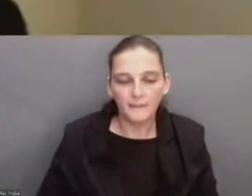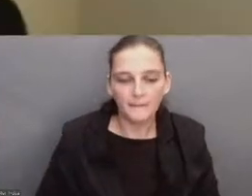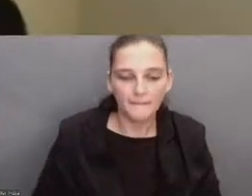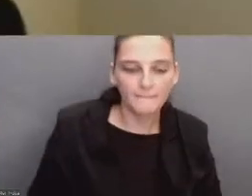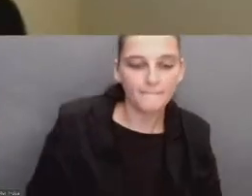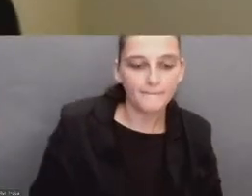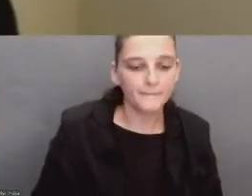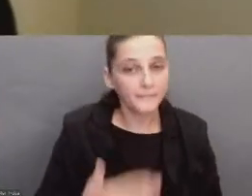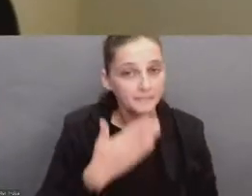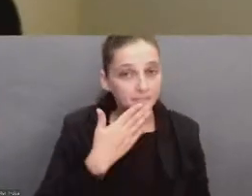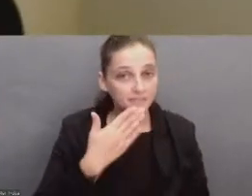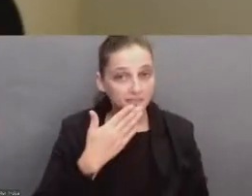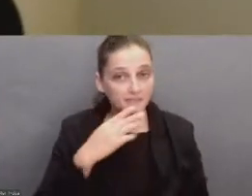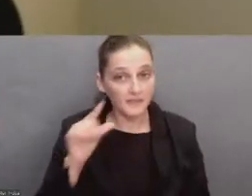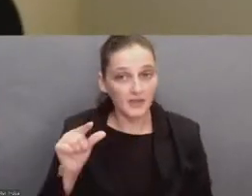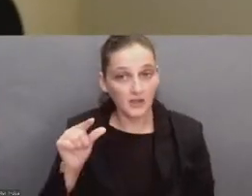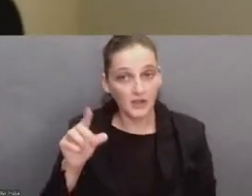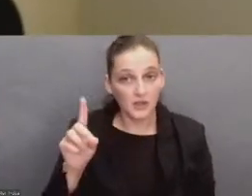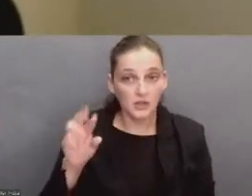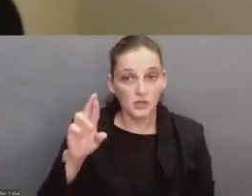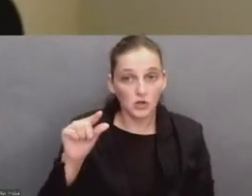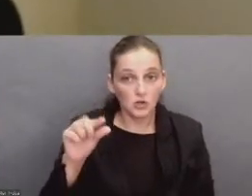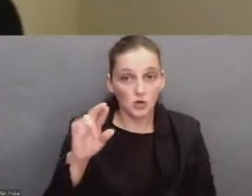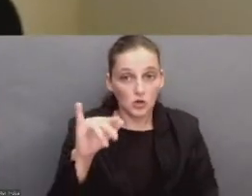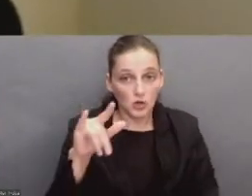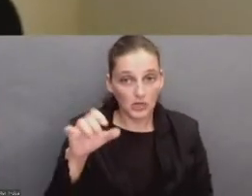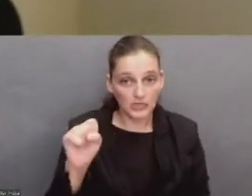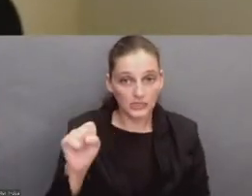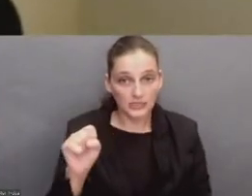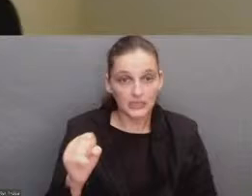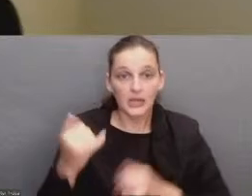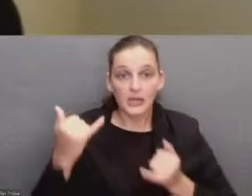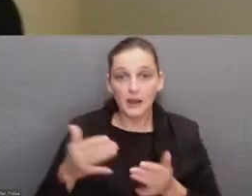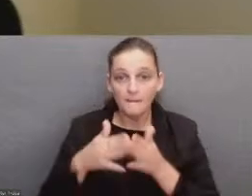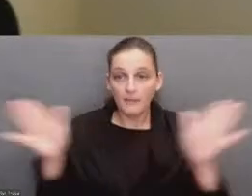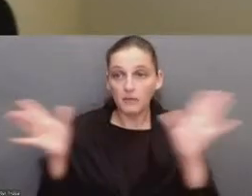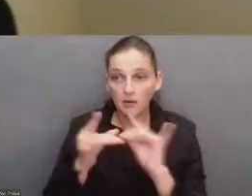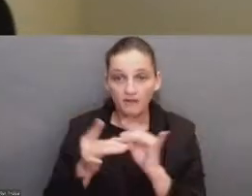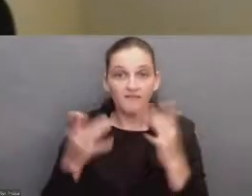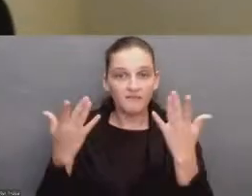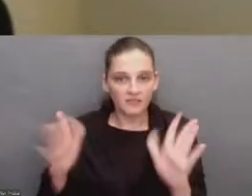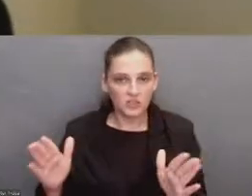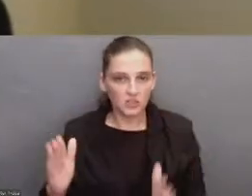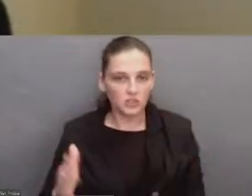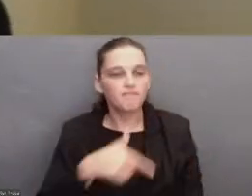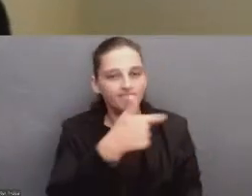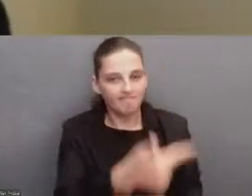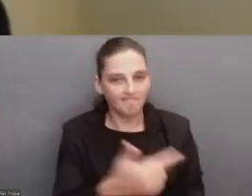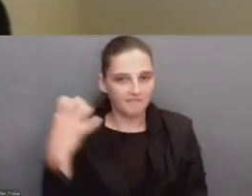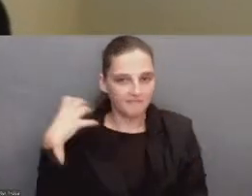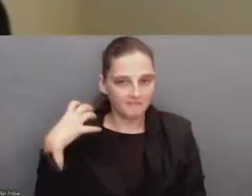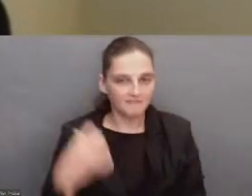Thank you, Dr. Grills. This concludes the public comment. Back to you, Madam Chair.